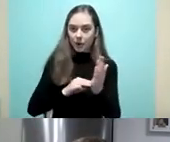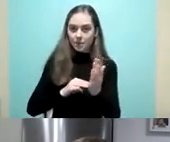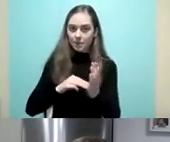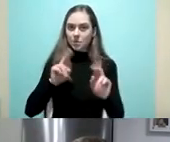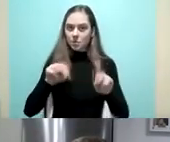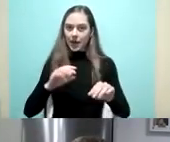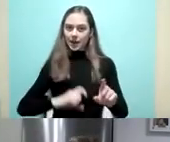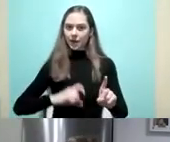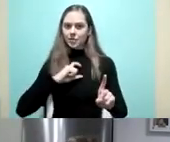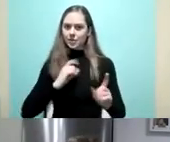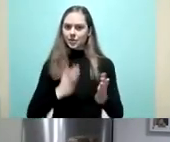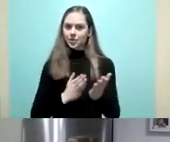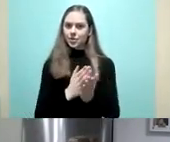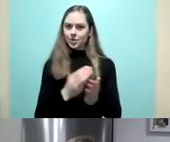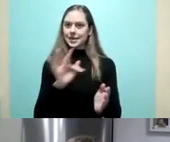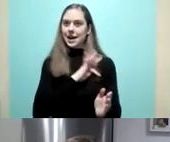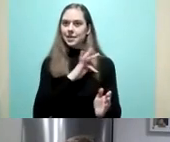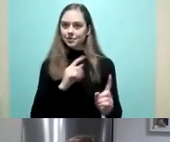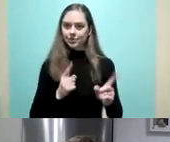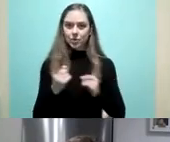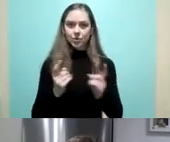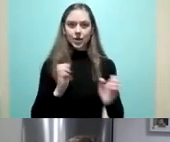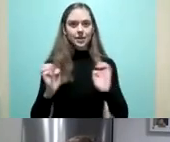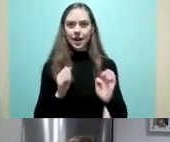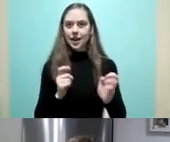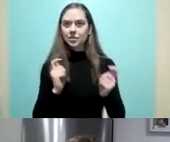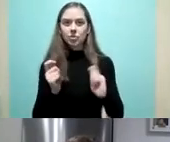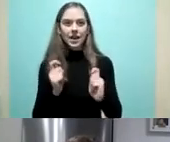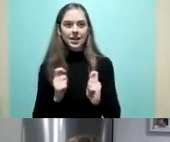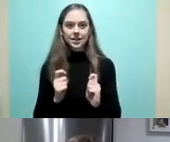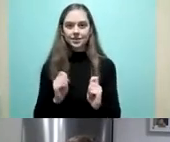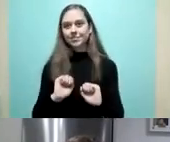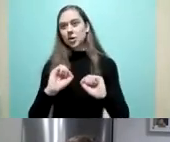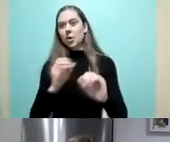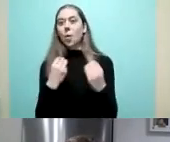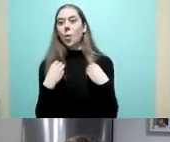journey, and maybe even you know maybe even